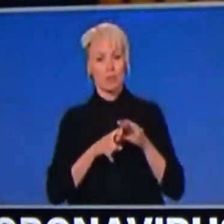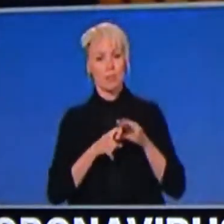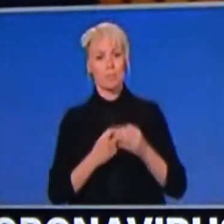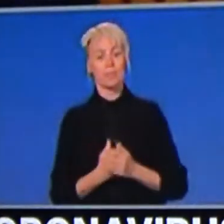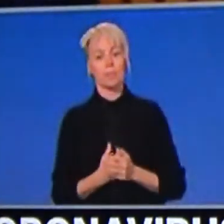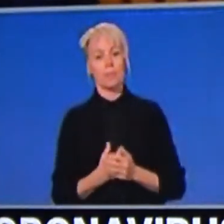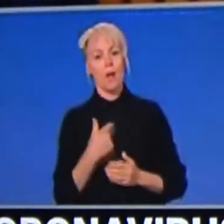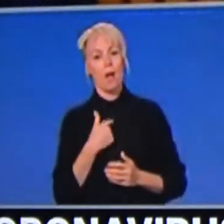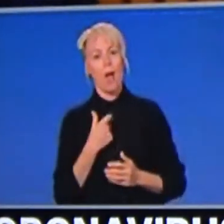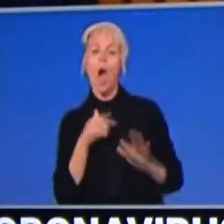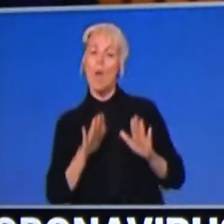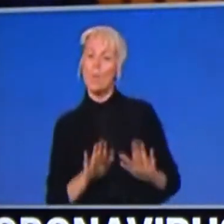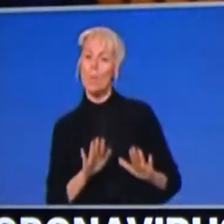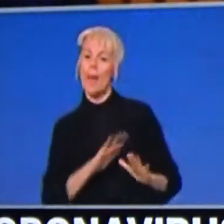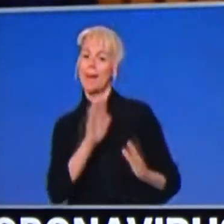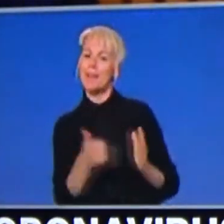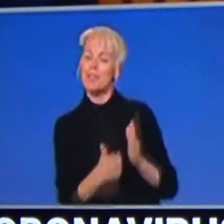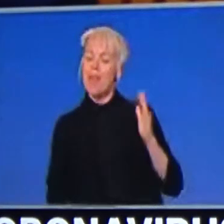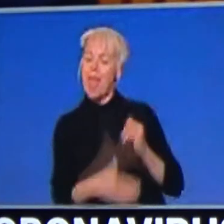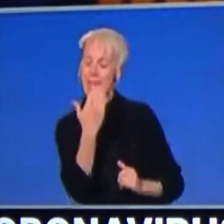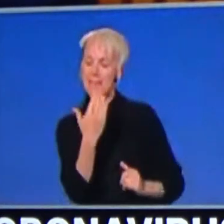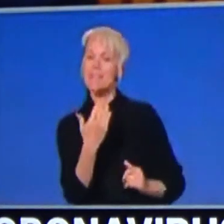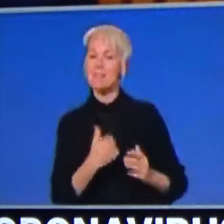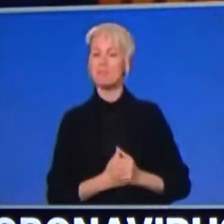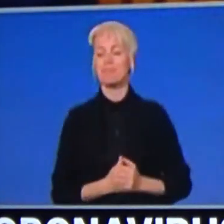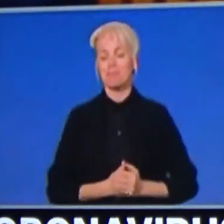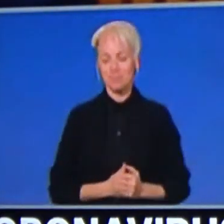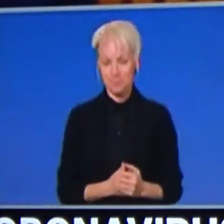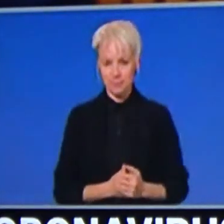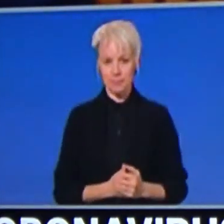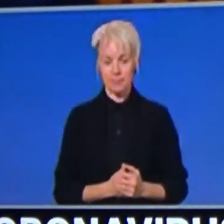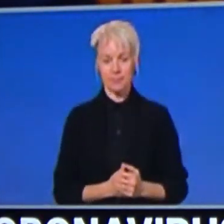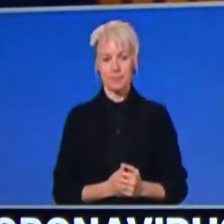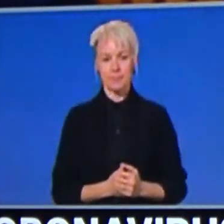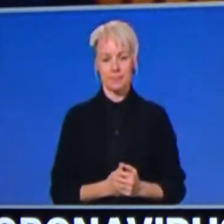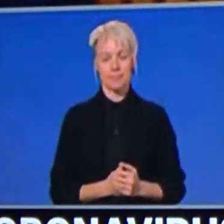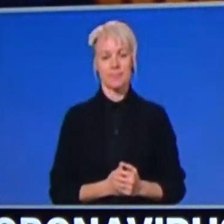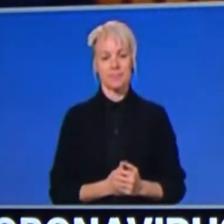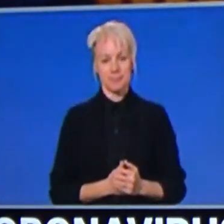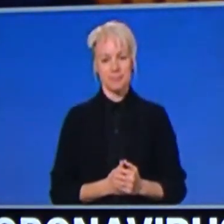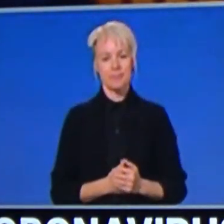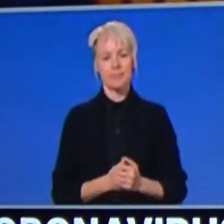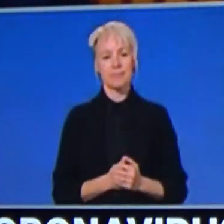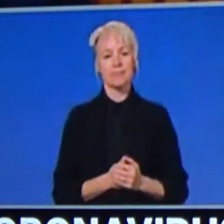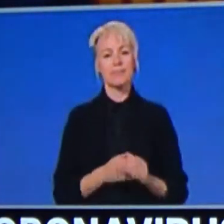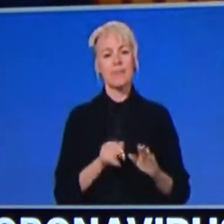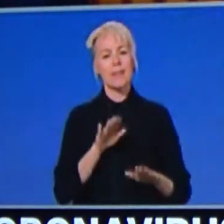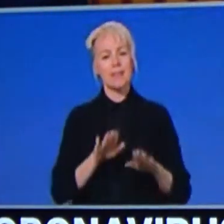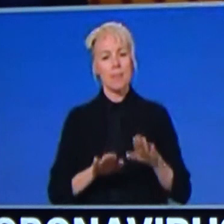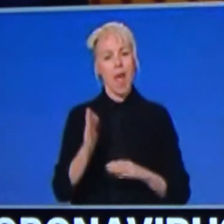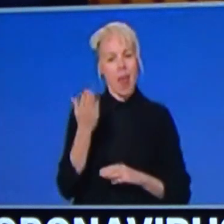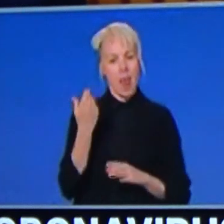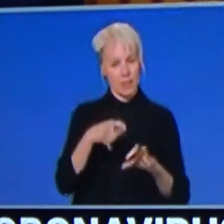the end? All Australians. Just to follow on from Brett's question, if things progressed